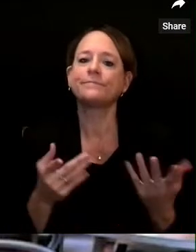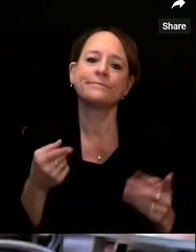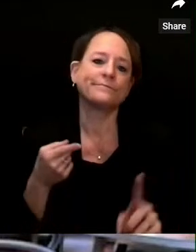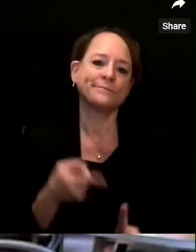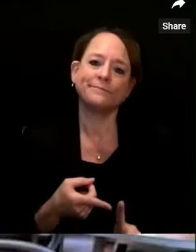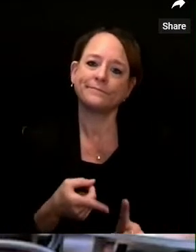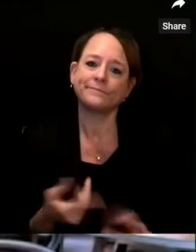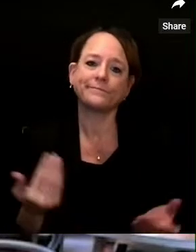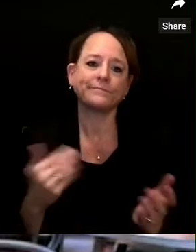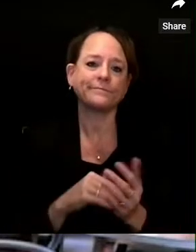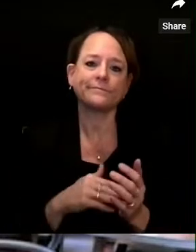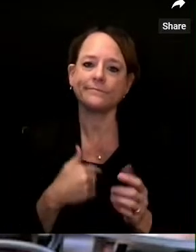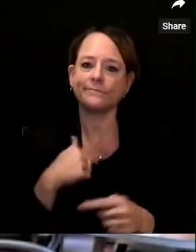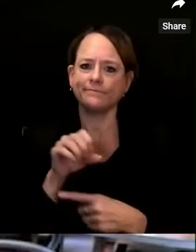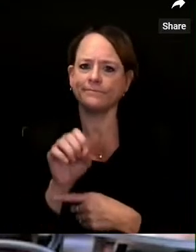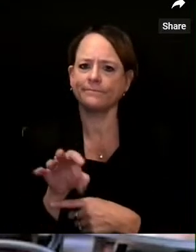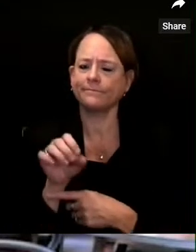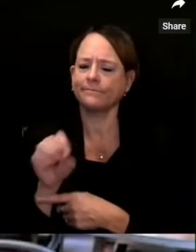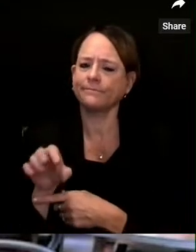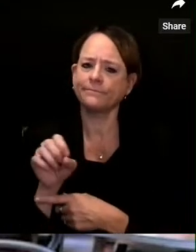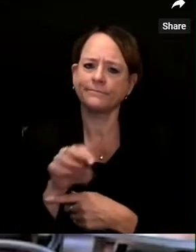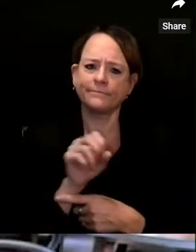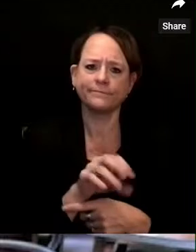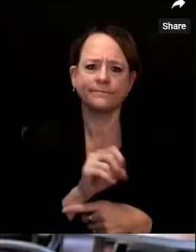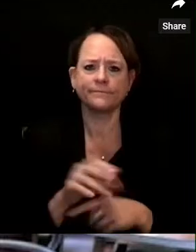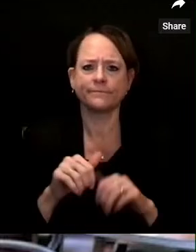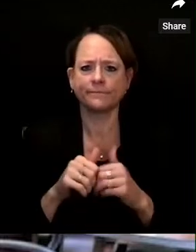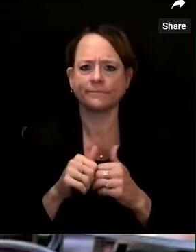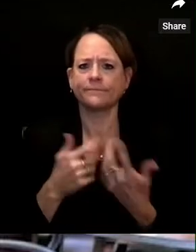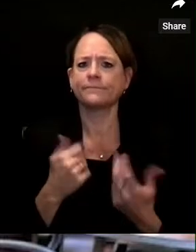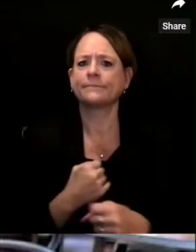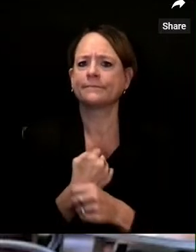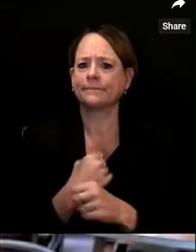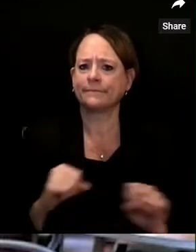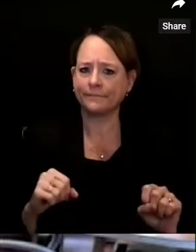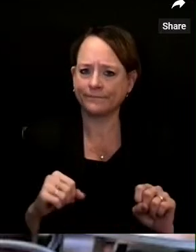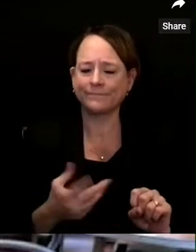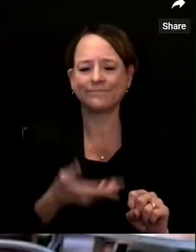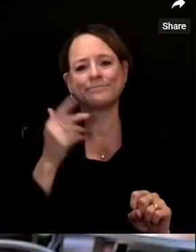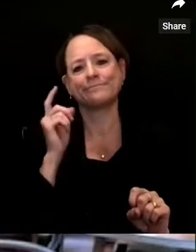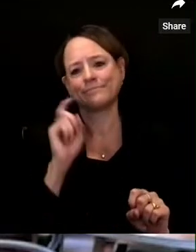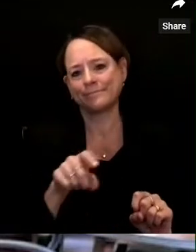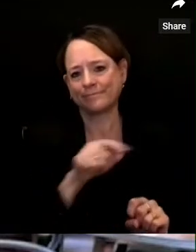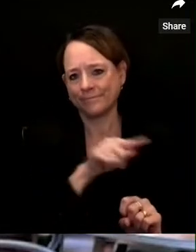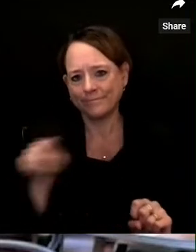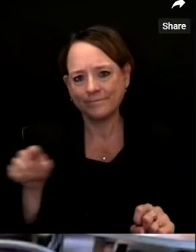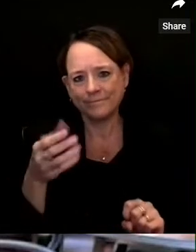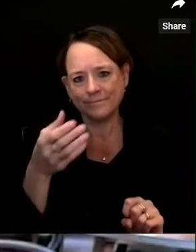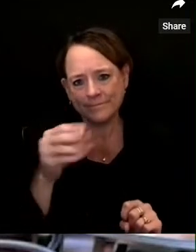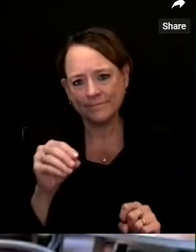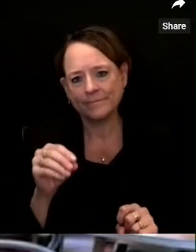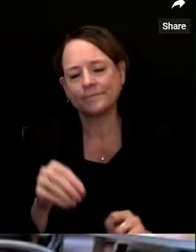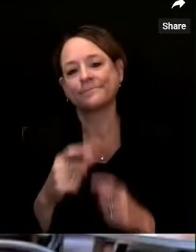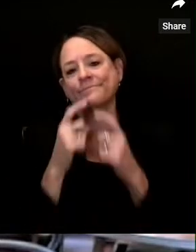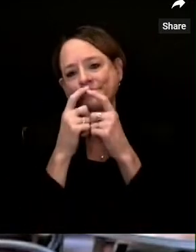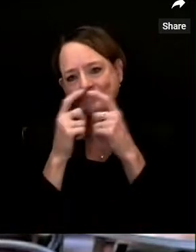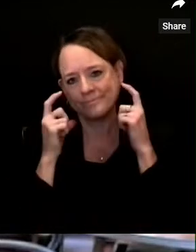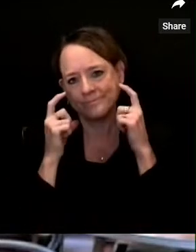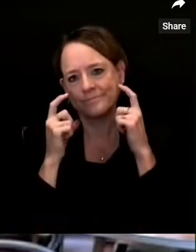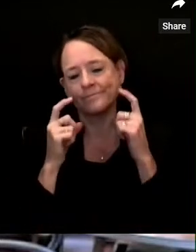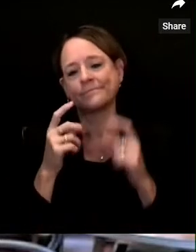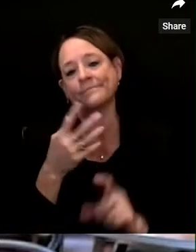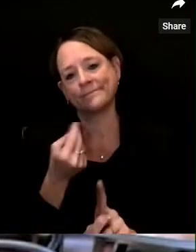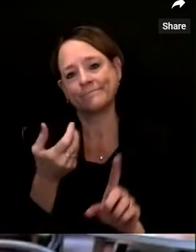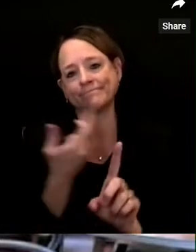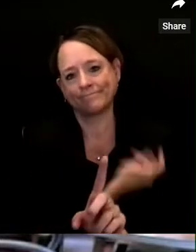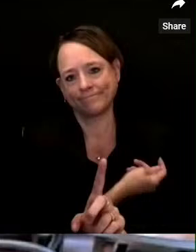employer to do. So we're asking people to wear masks in all state facilities. We are promoting vaccination, as you just